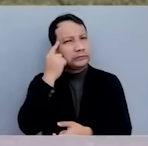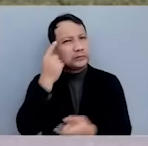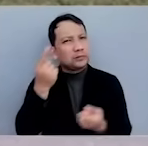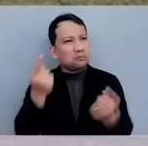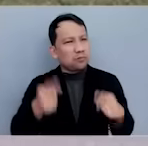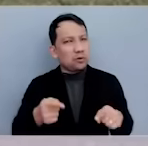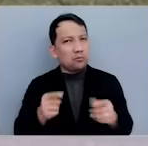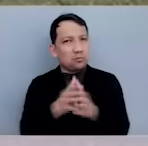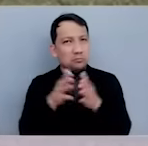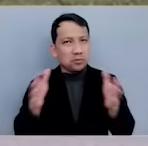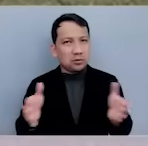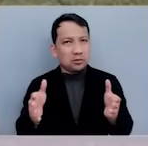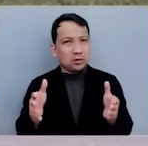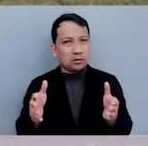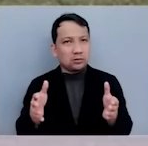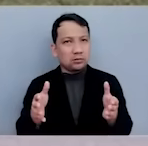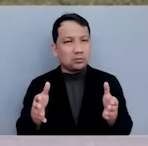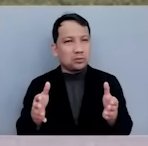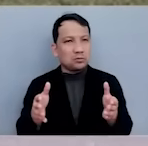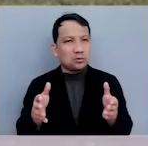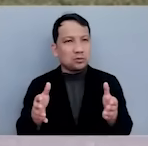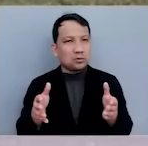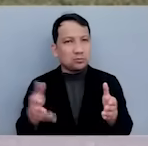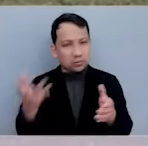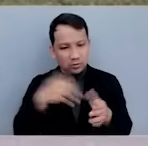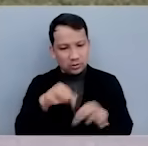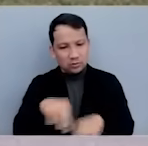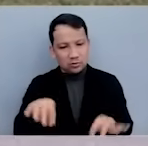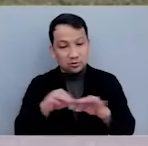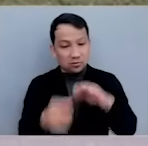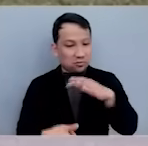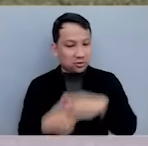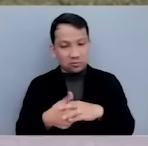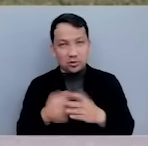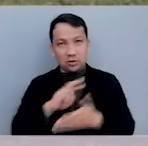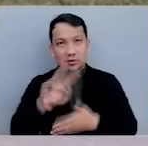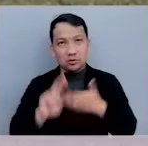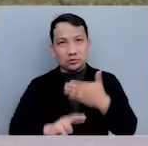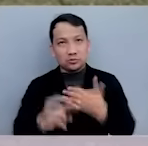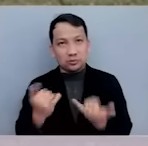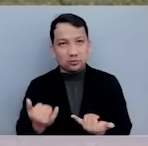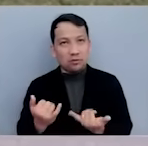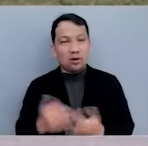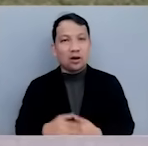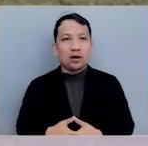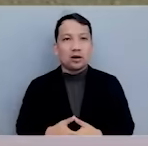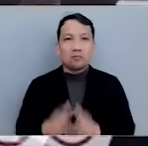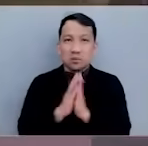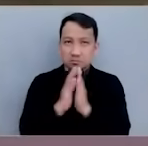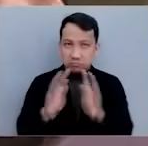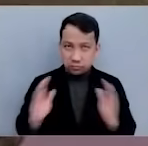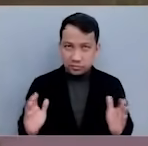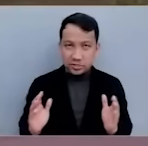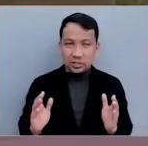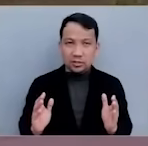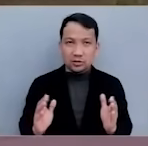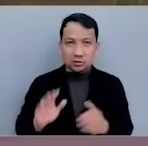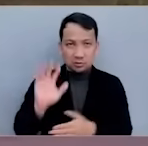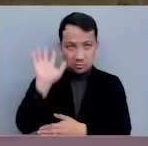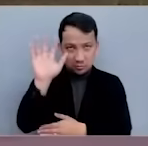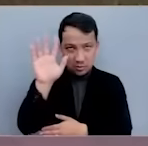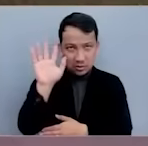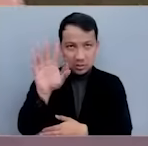this is what came up, right? And this is the biggest basketball installation that we can think of. Pag manunod tayo